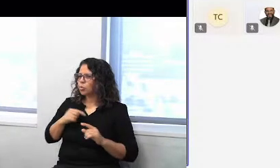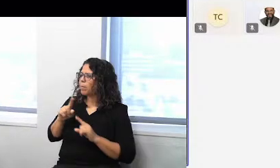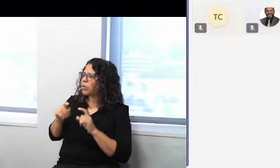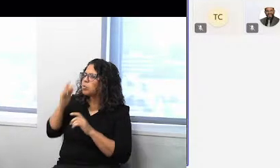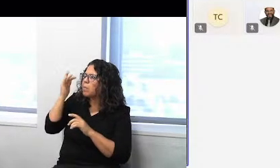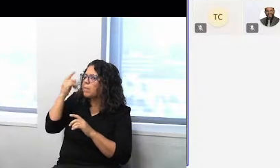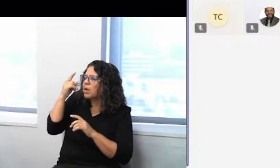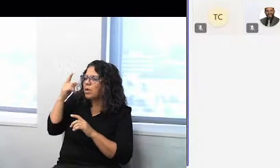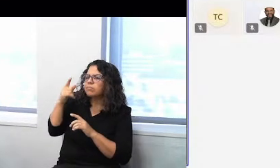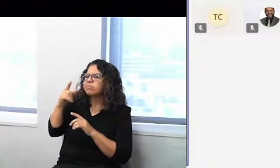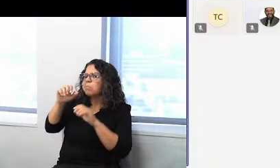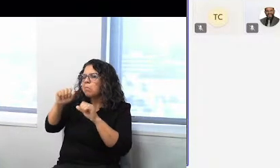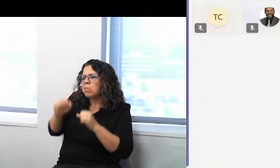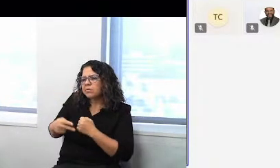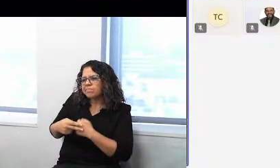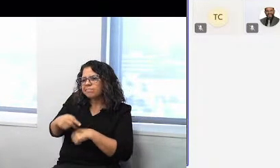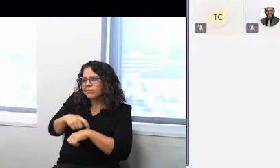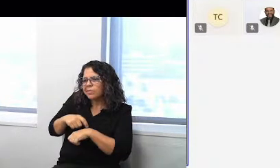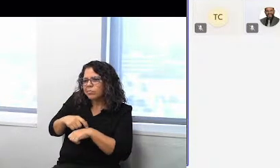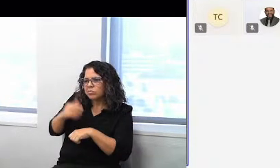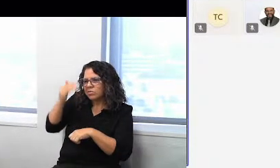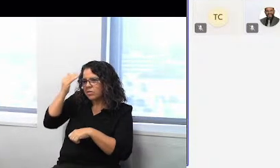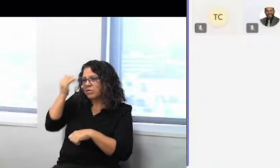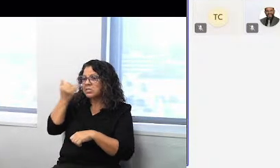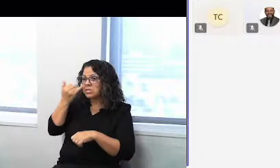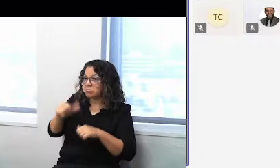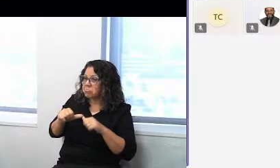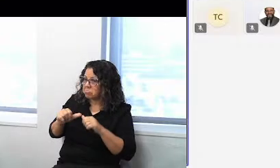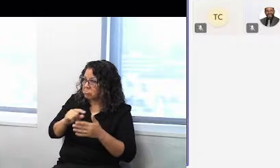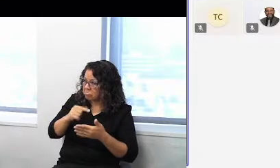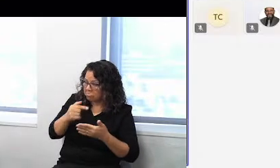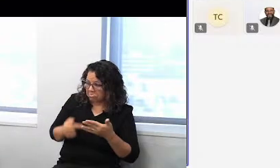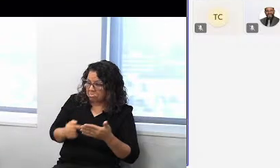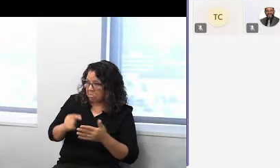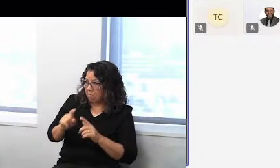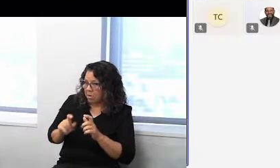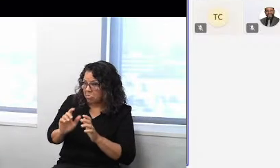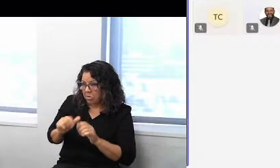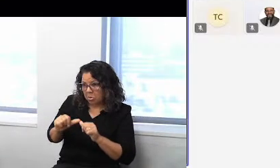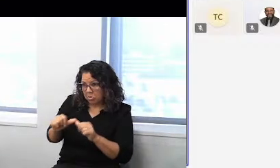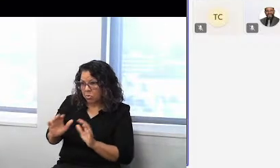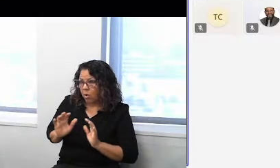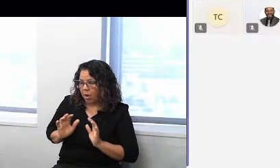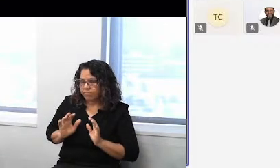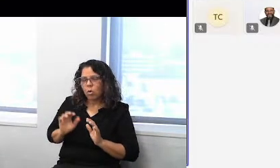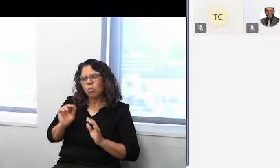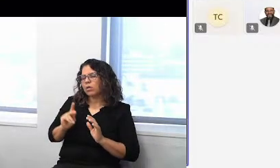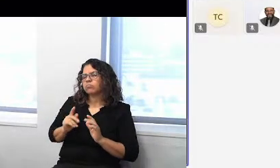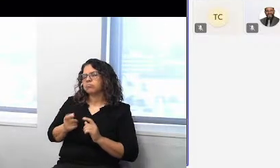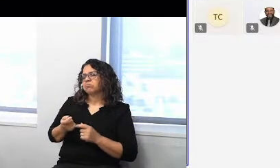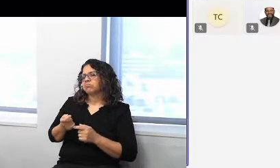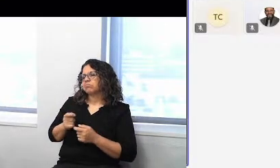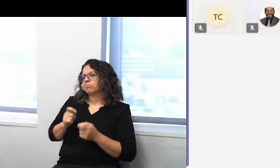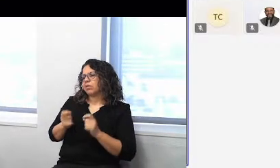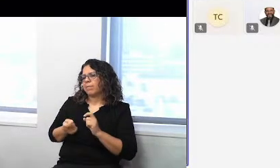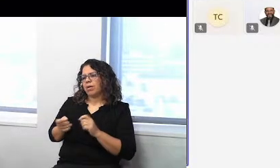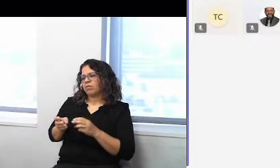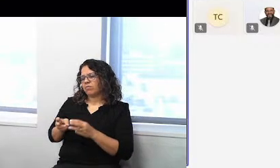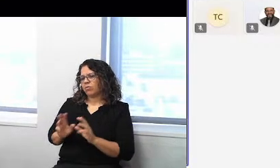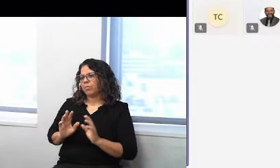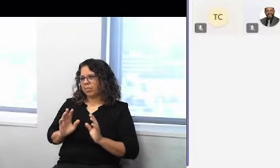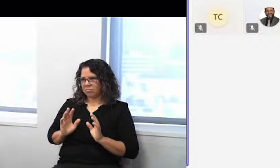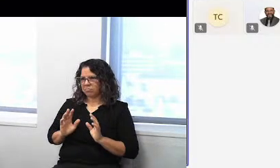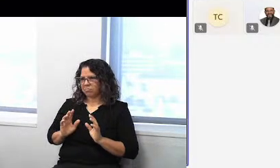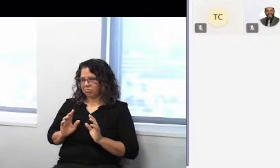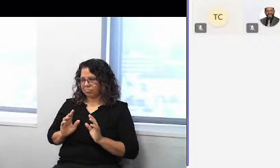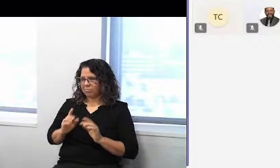So let me just try another way, and then we'll see if I can do it without any more objections. But I appreciate the ones because they give us all